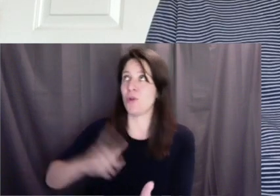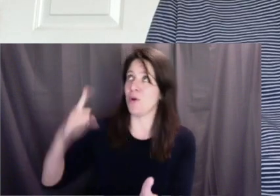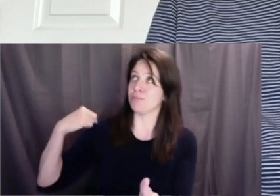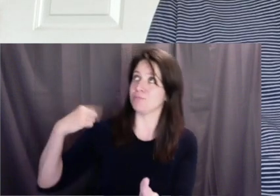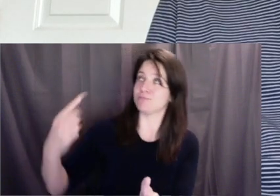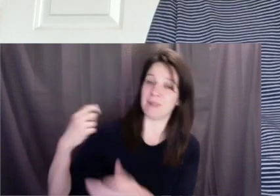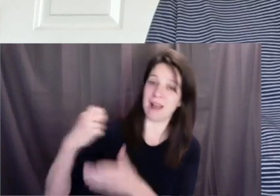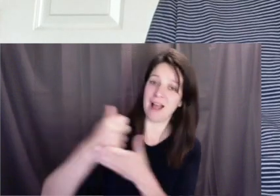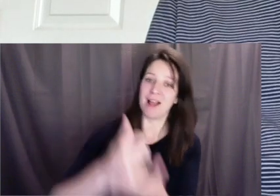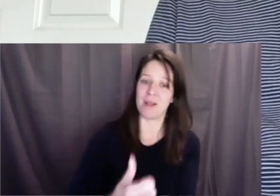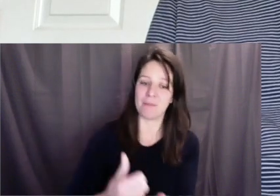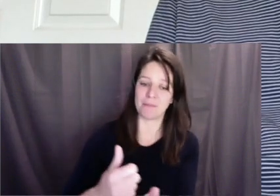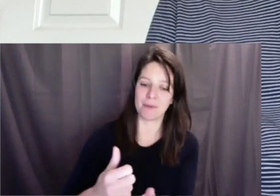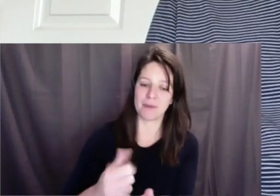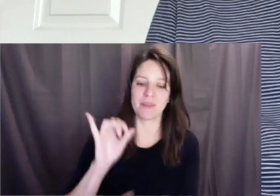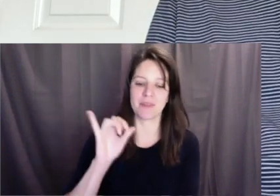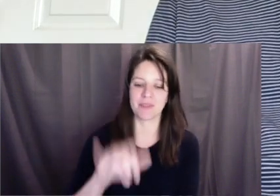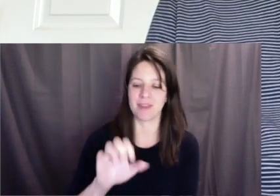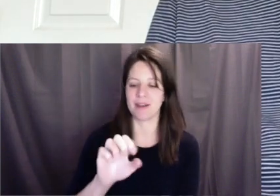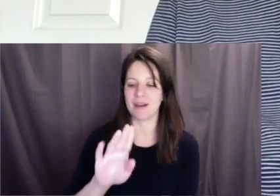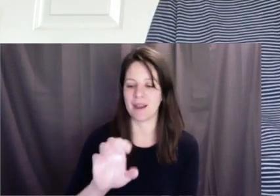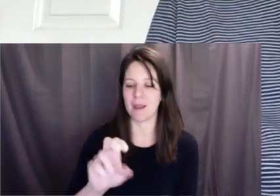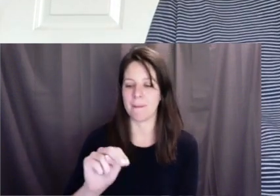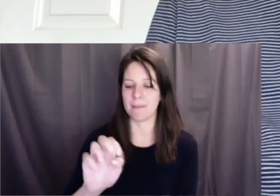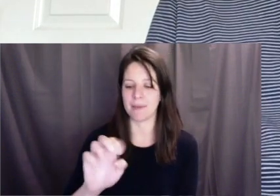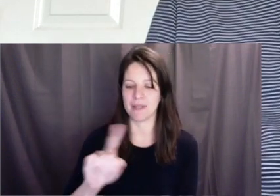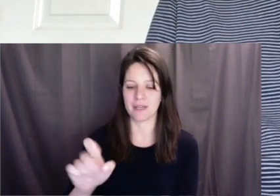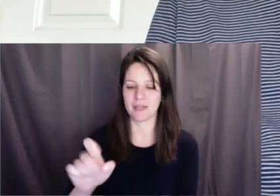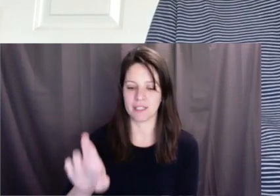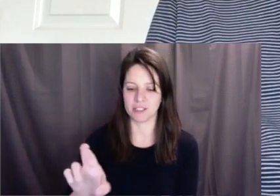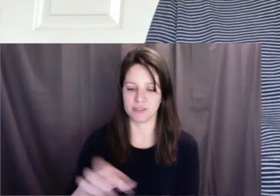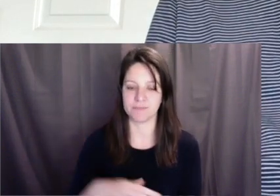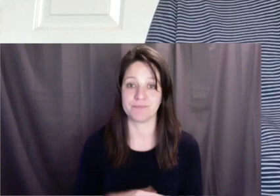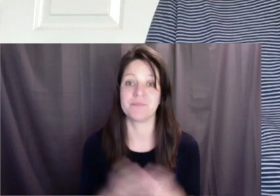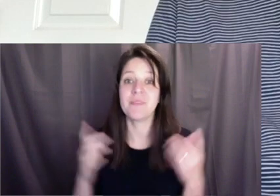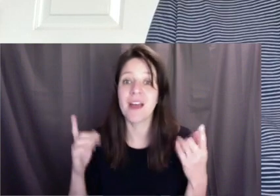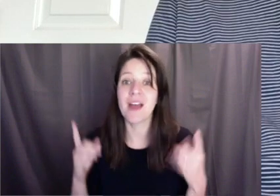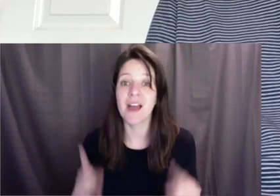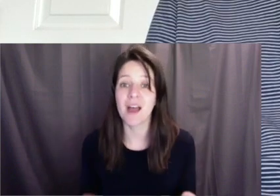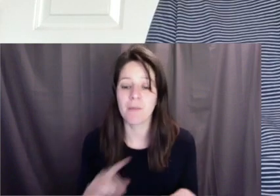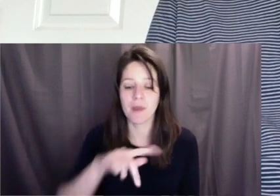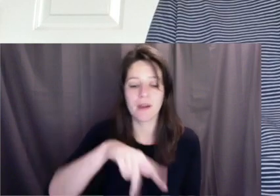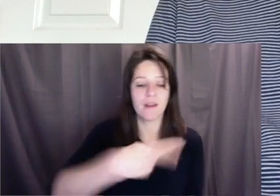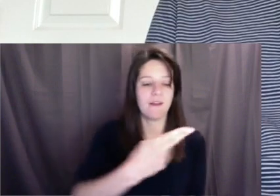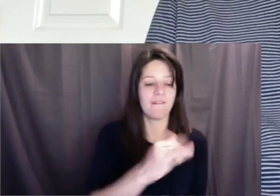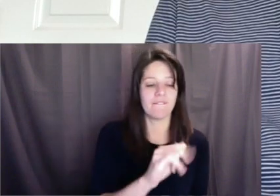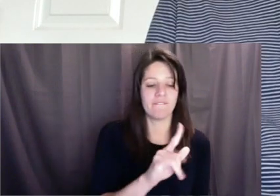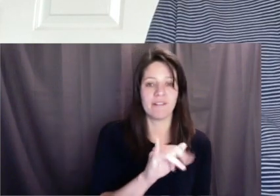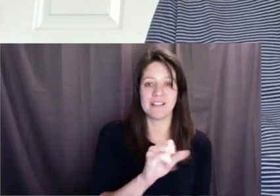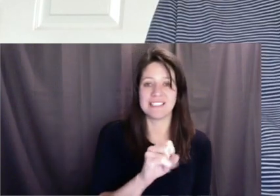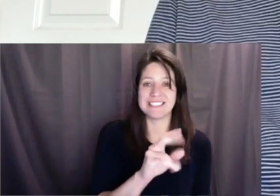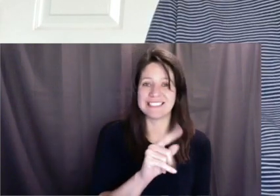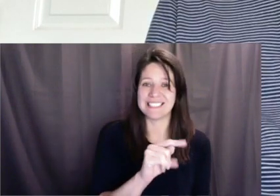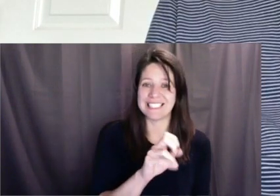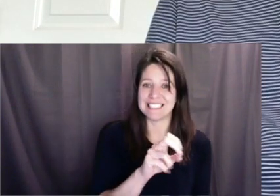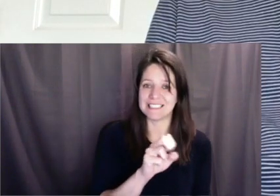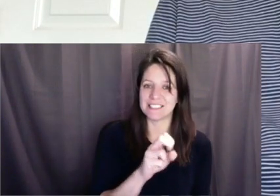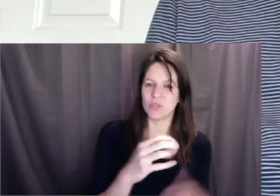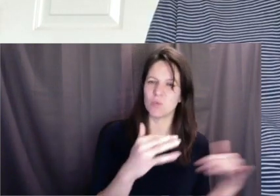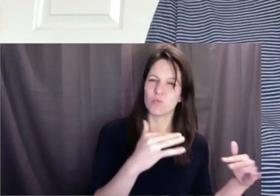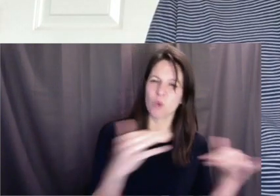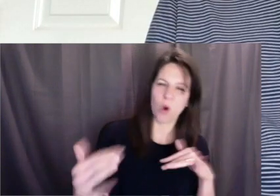Israel's territory. Throughout Samuel's lifetime, the hand of the Lord was against the Philistines. The towns